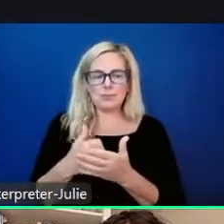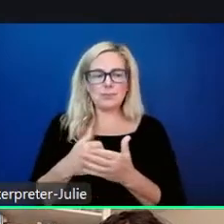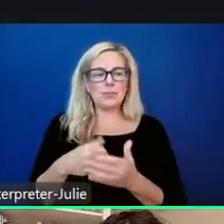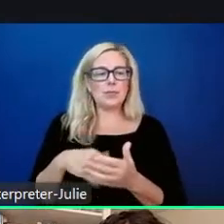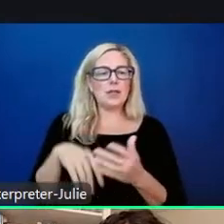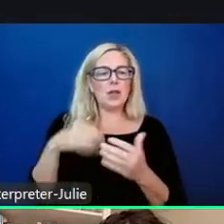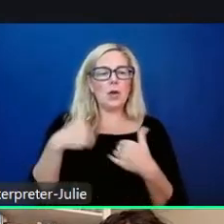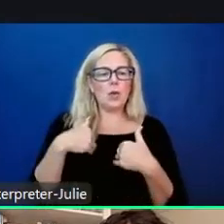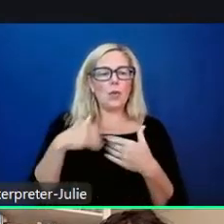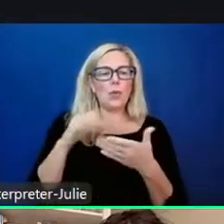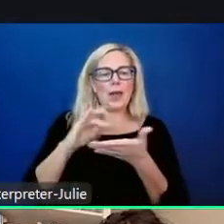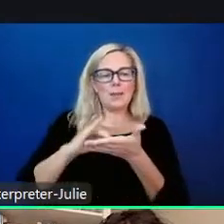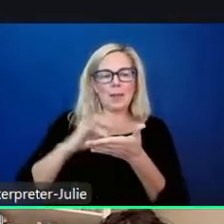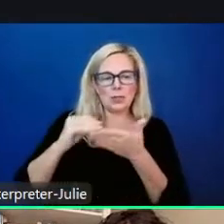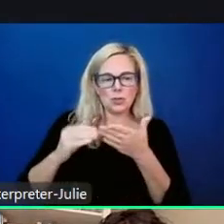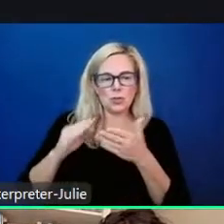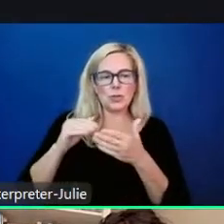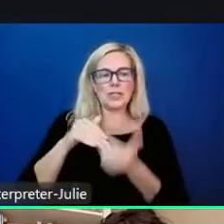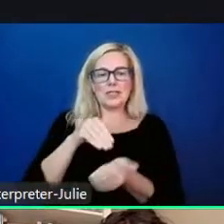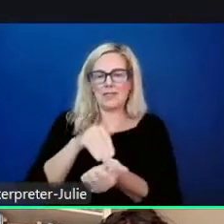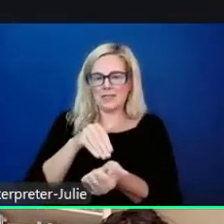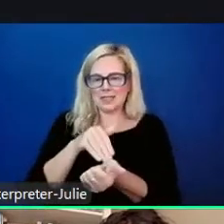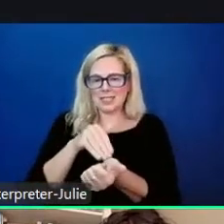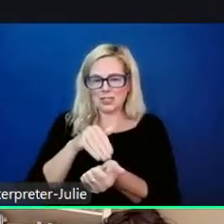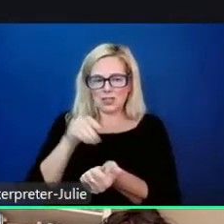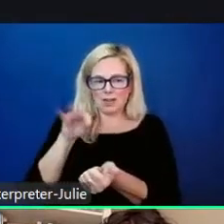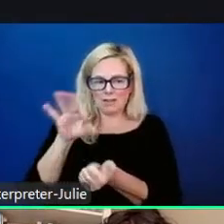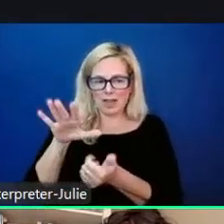residents, and 15 physicians. And